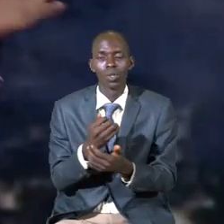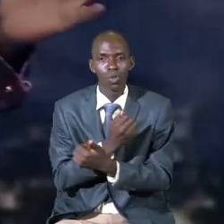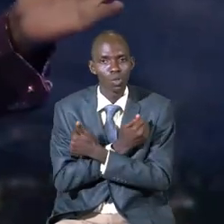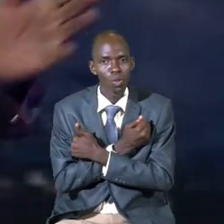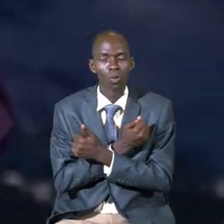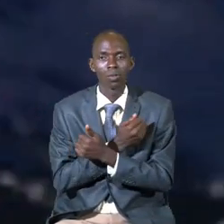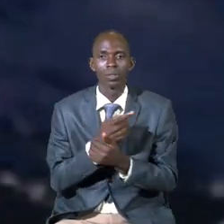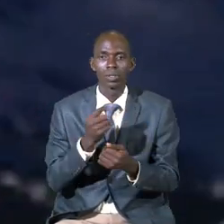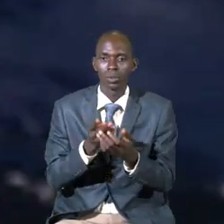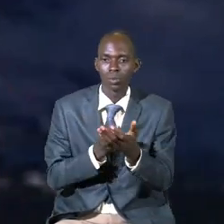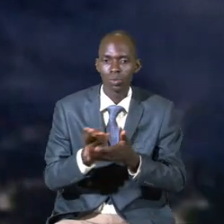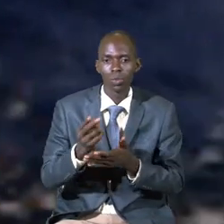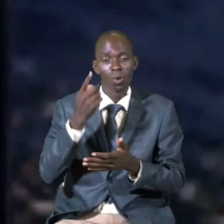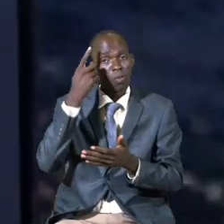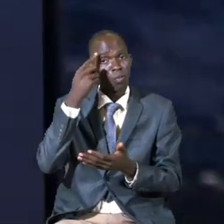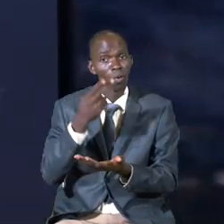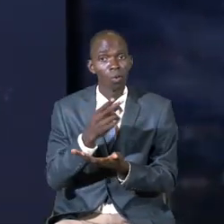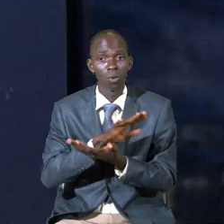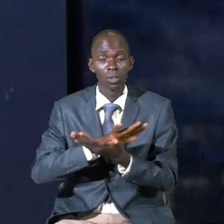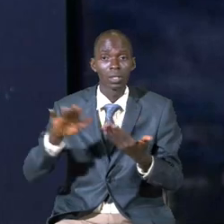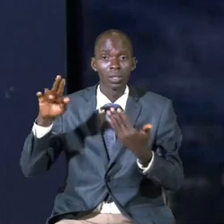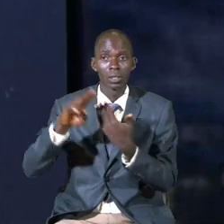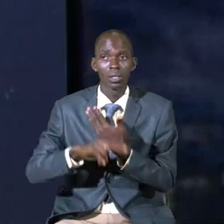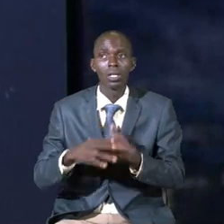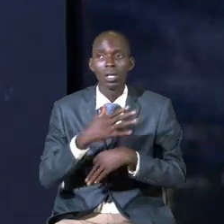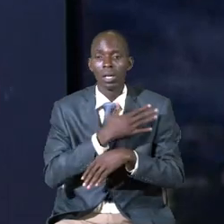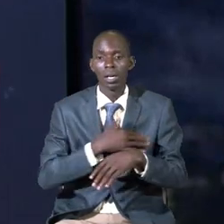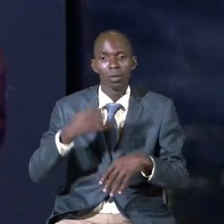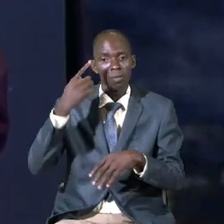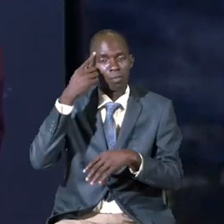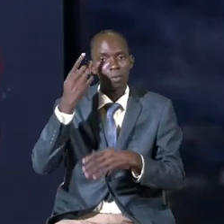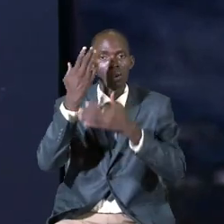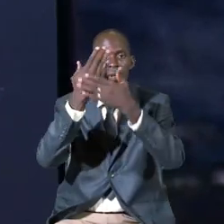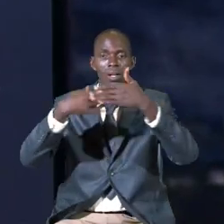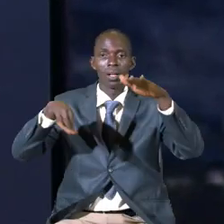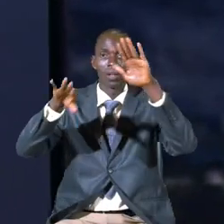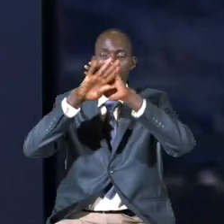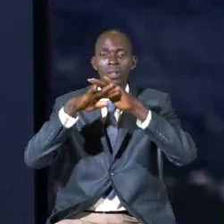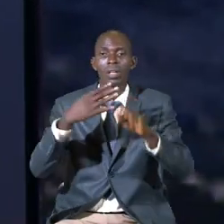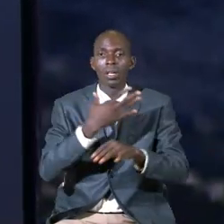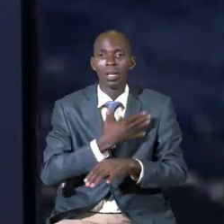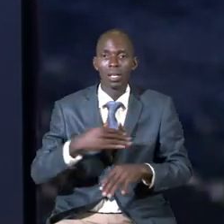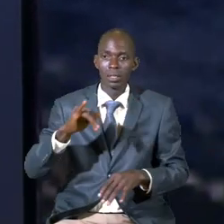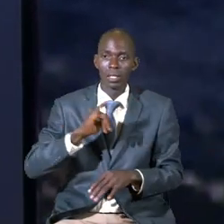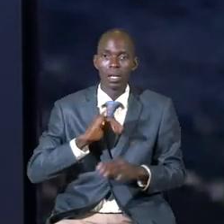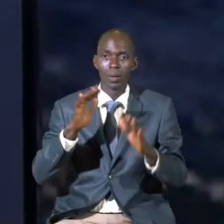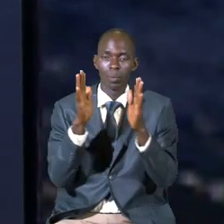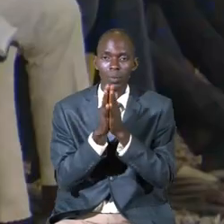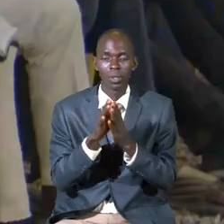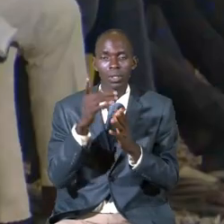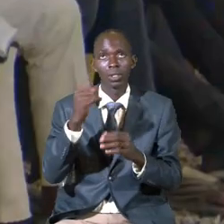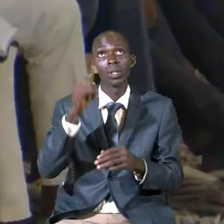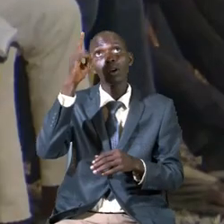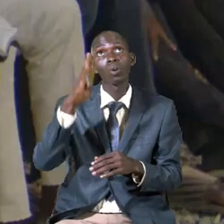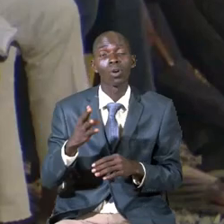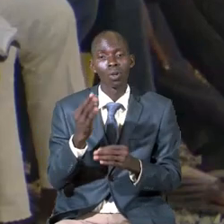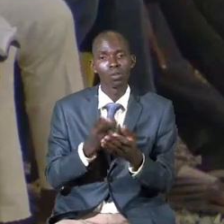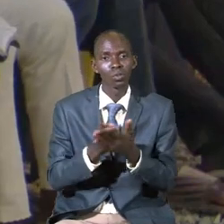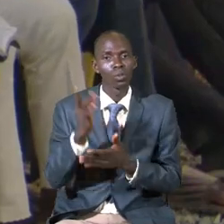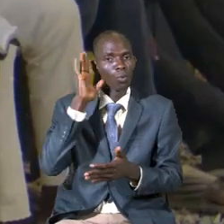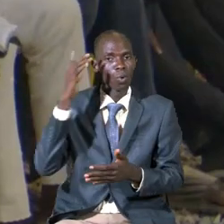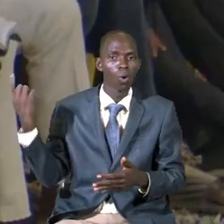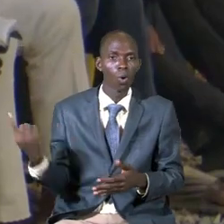holiness and for heaven and i pray that god of truth will always be